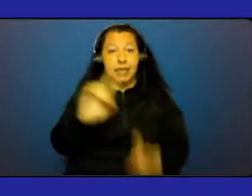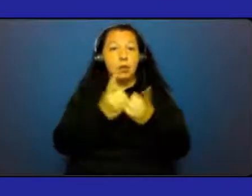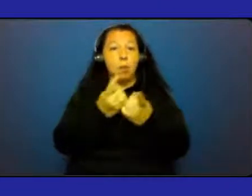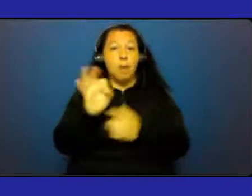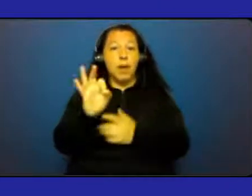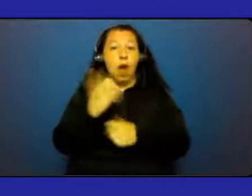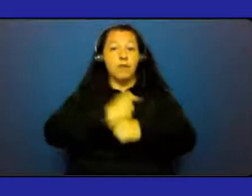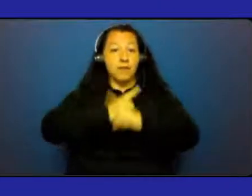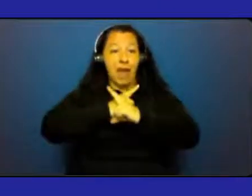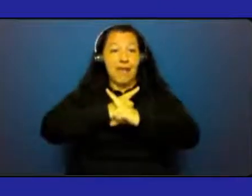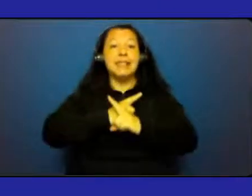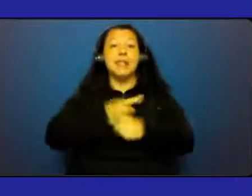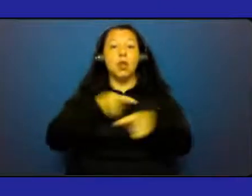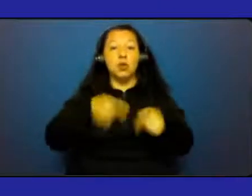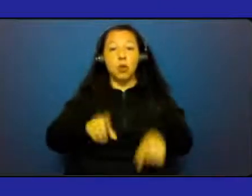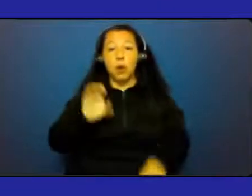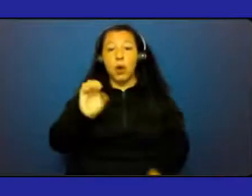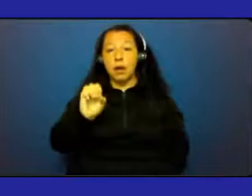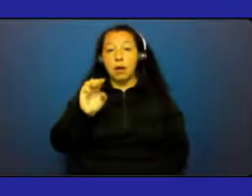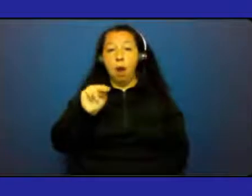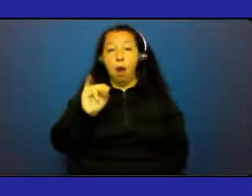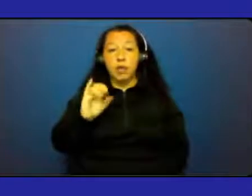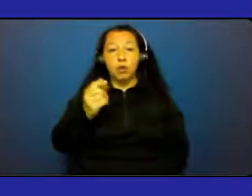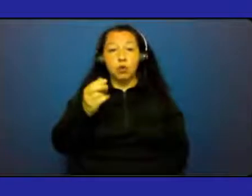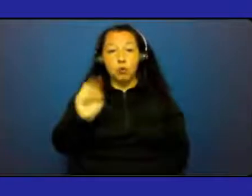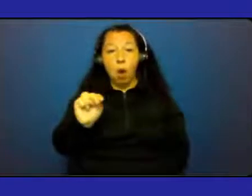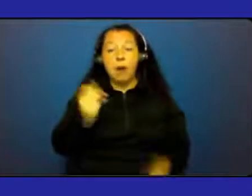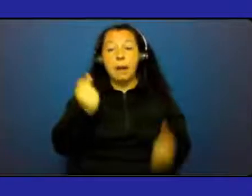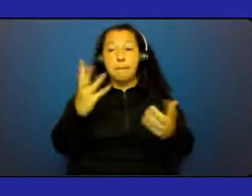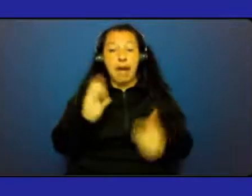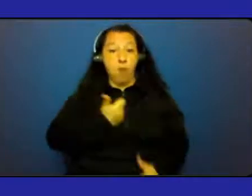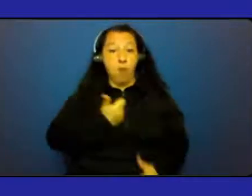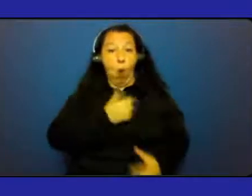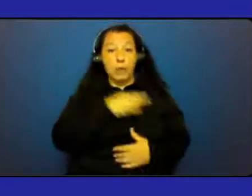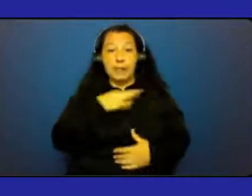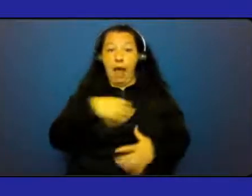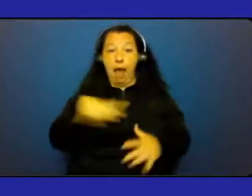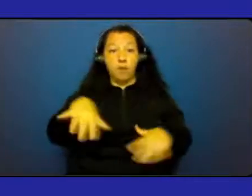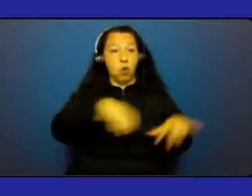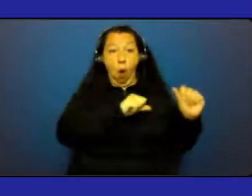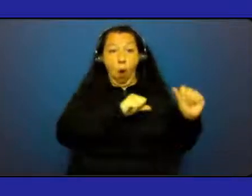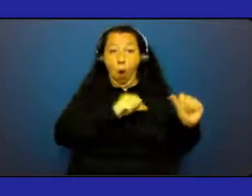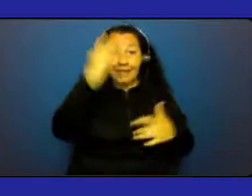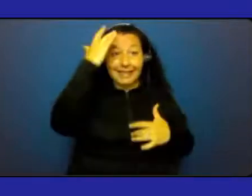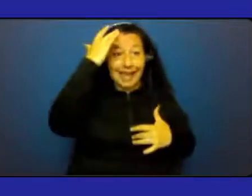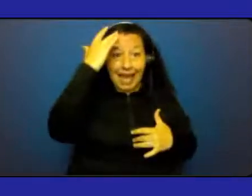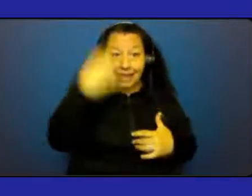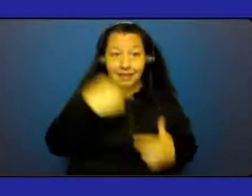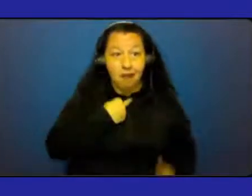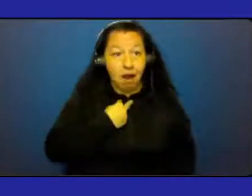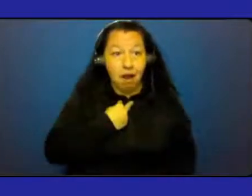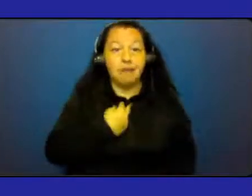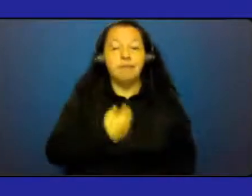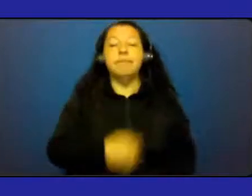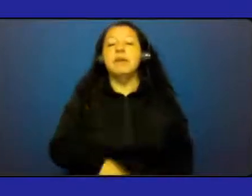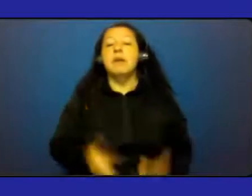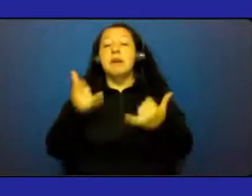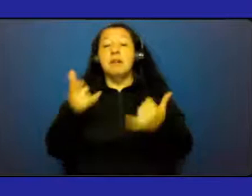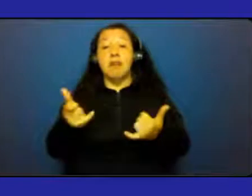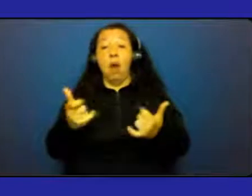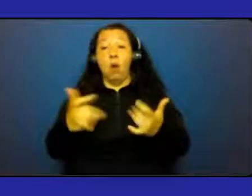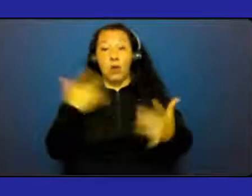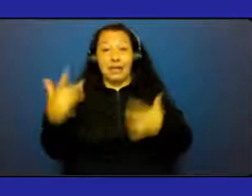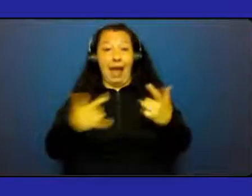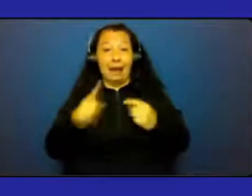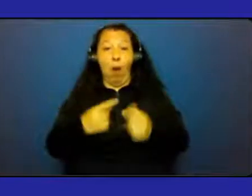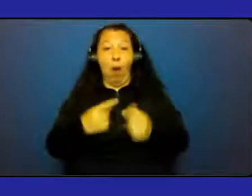of our own staff out sick. We're very excited about the opening of our new